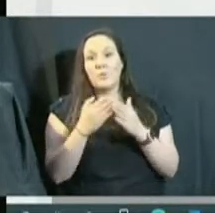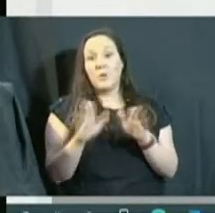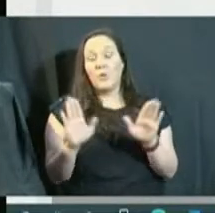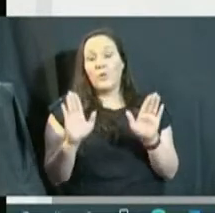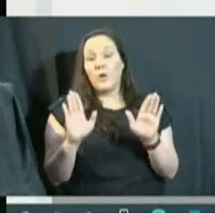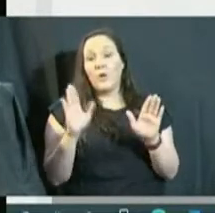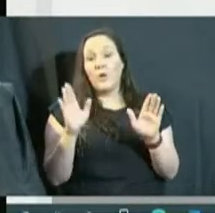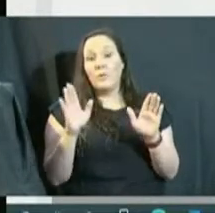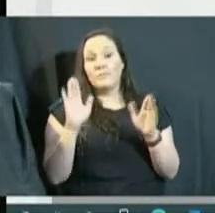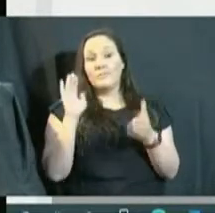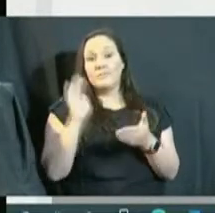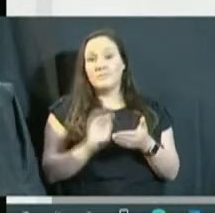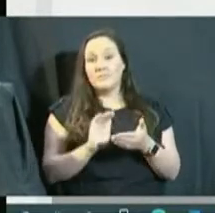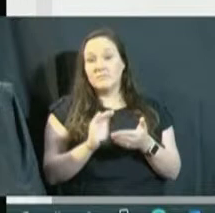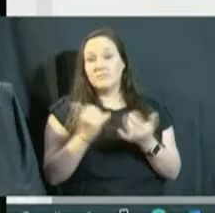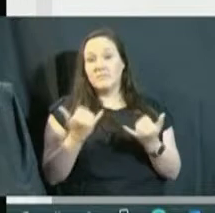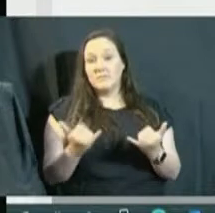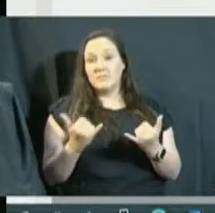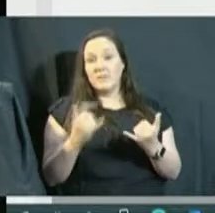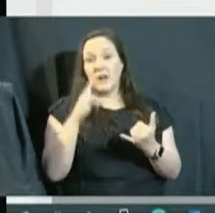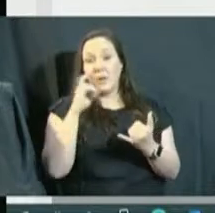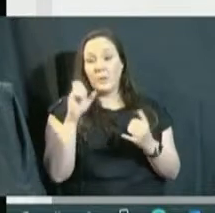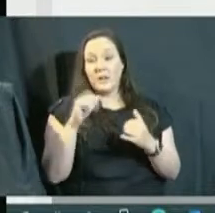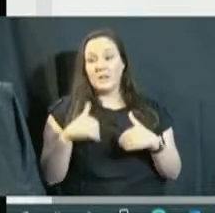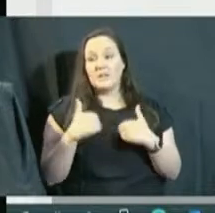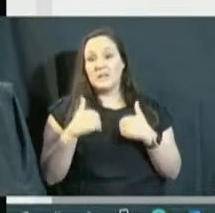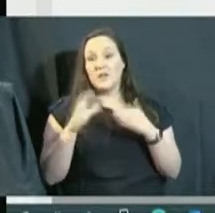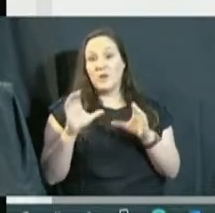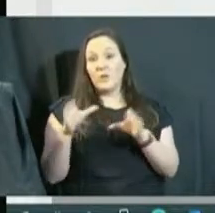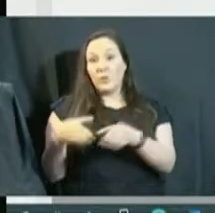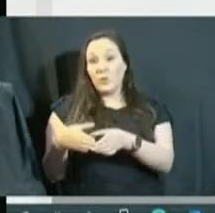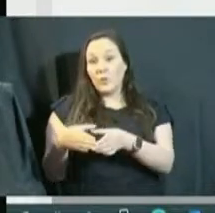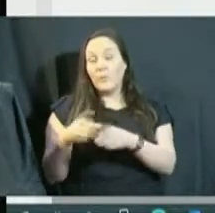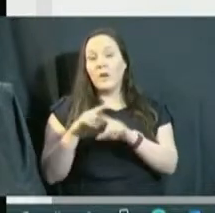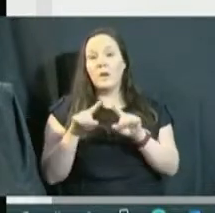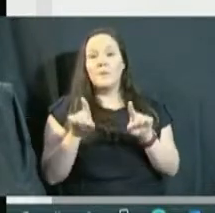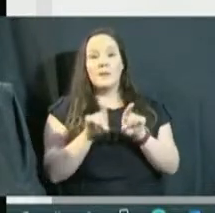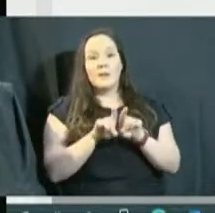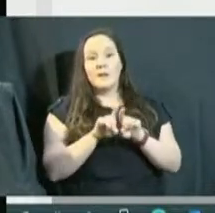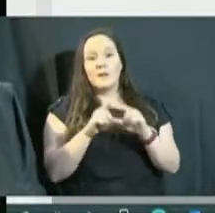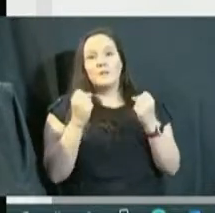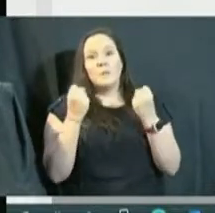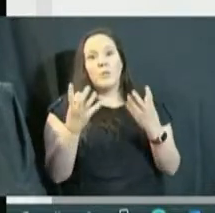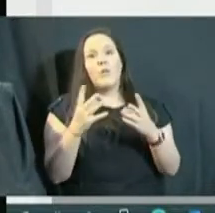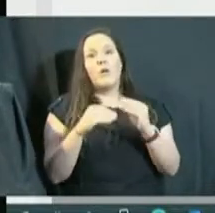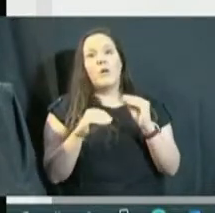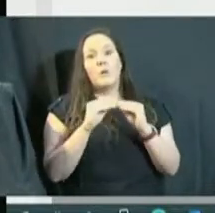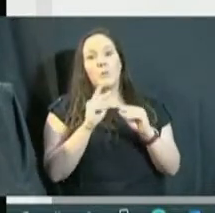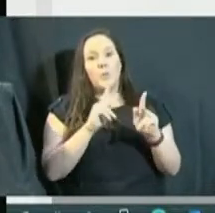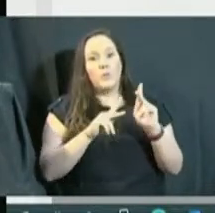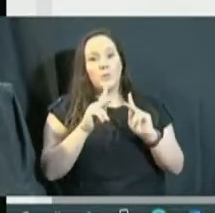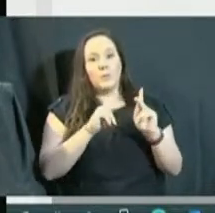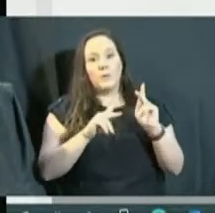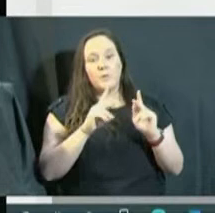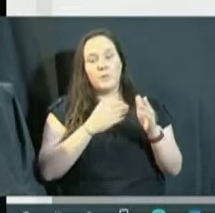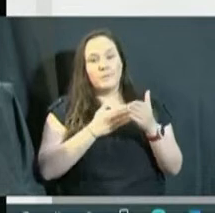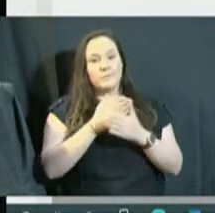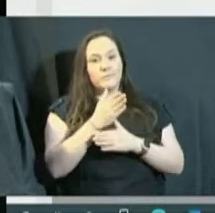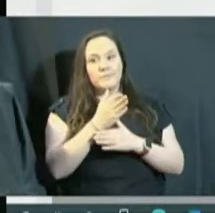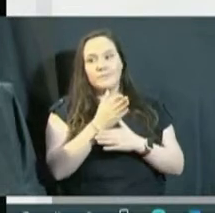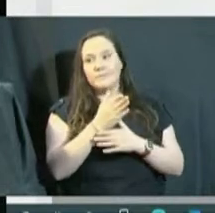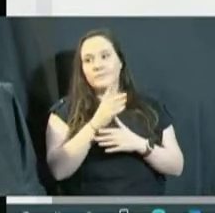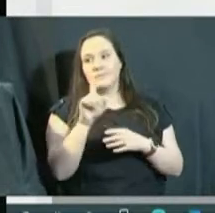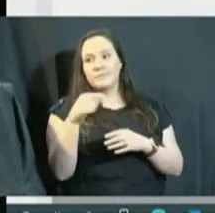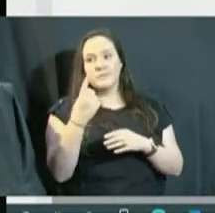overall less this time because of a younger group of patients. But we've also had a lot more people just going through, you know,